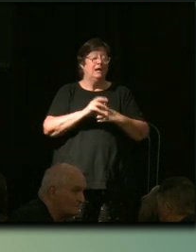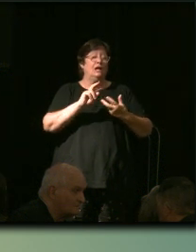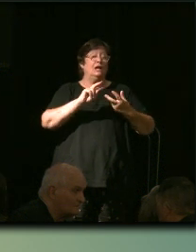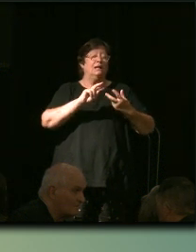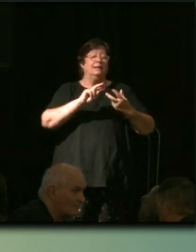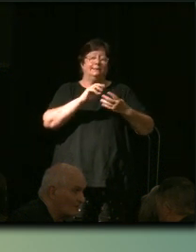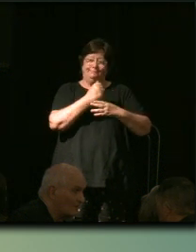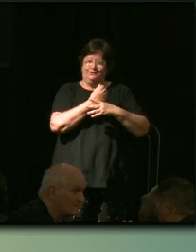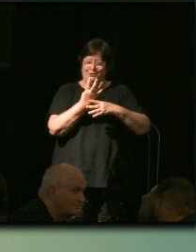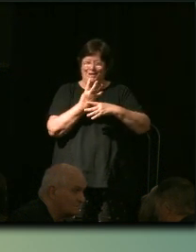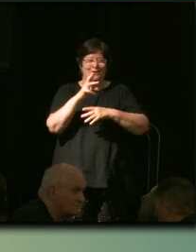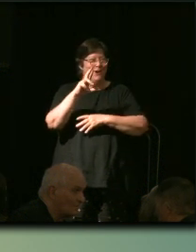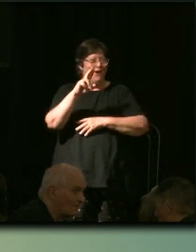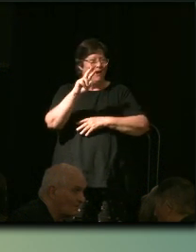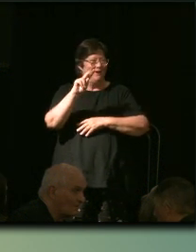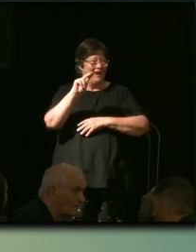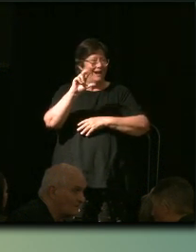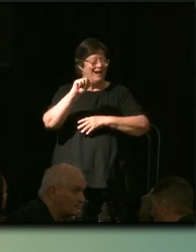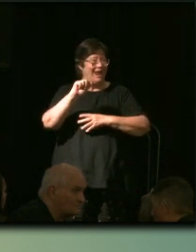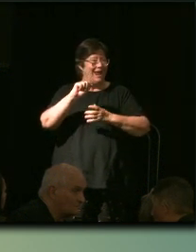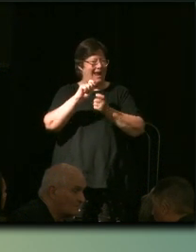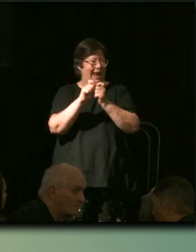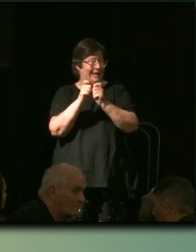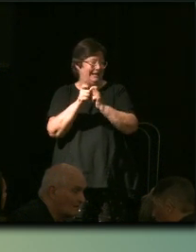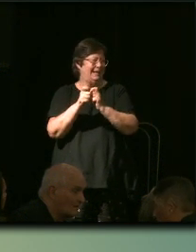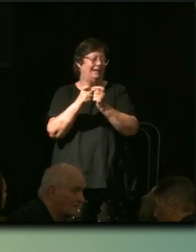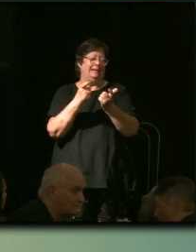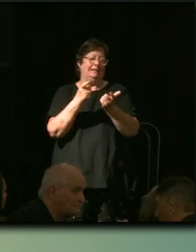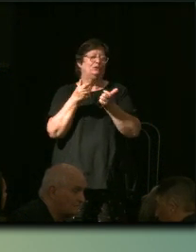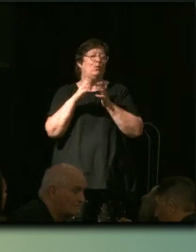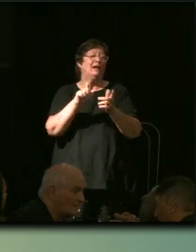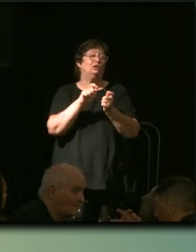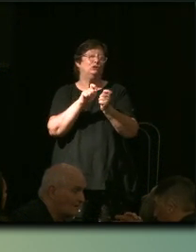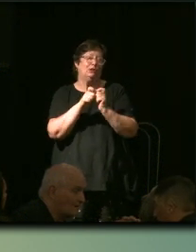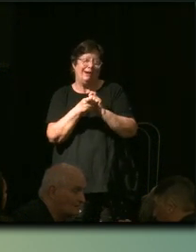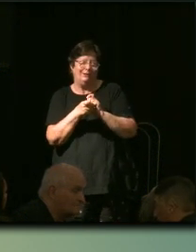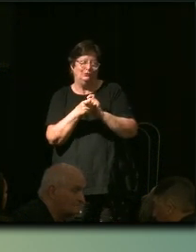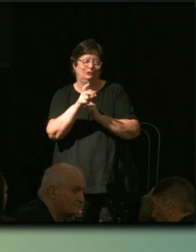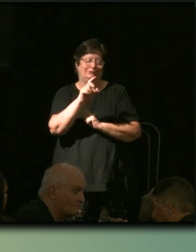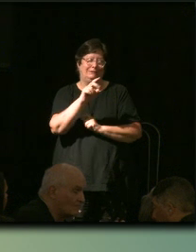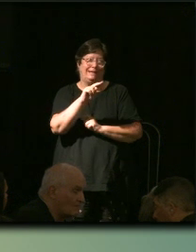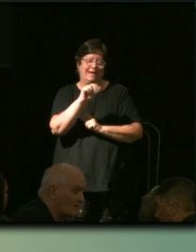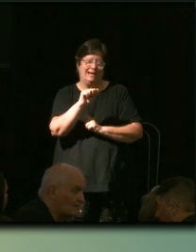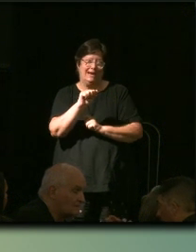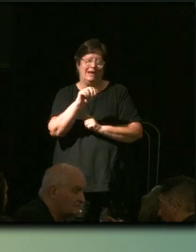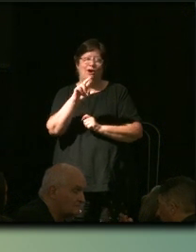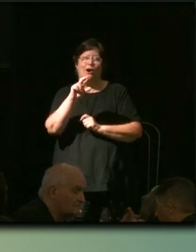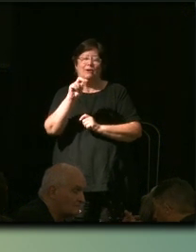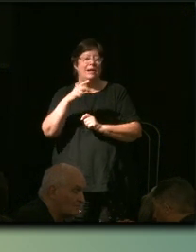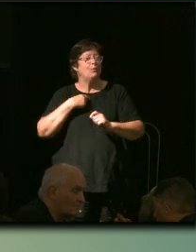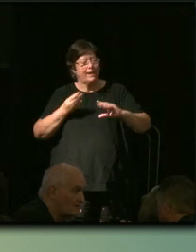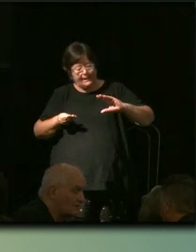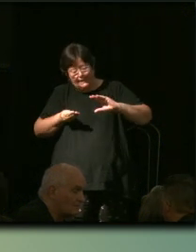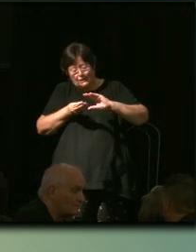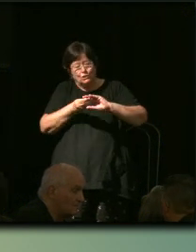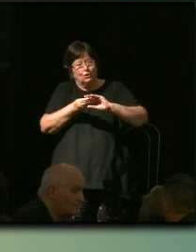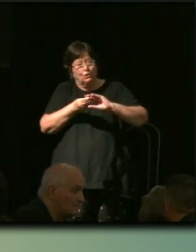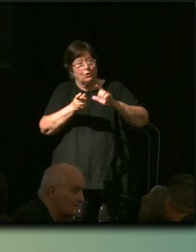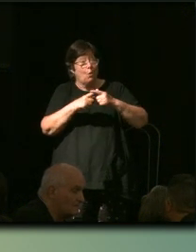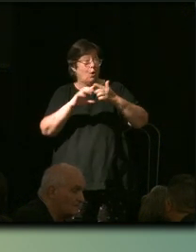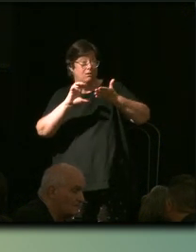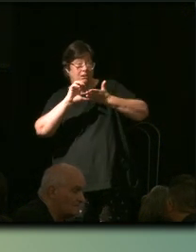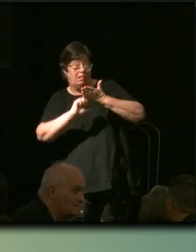editing is a method to change the DNA or RNA by inserting,